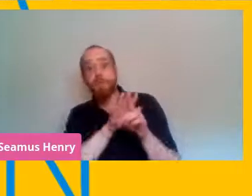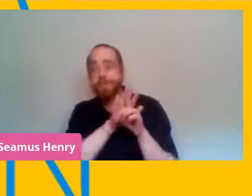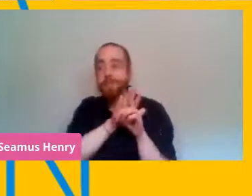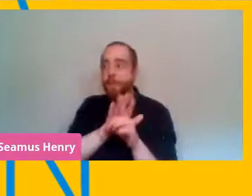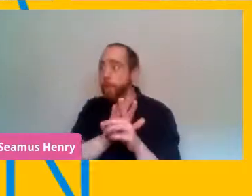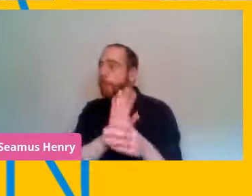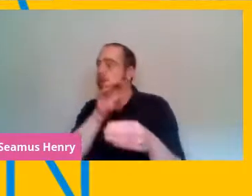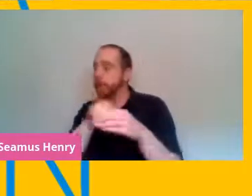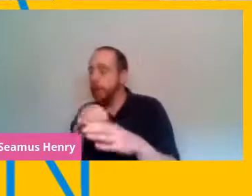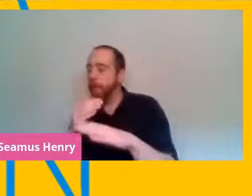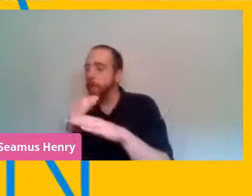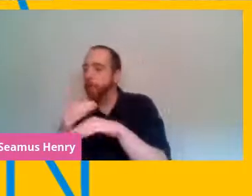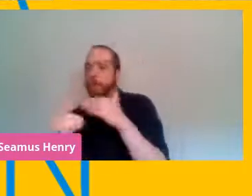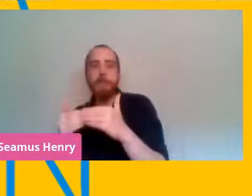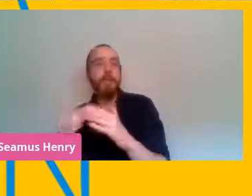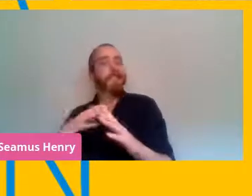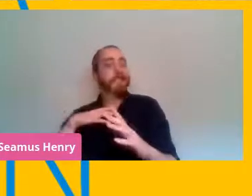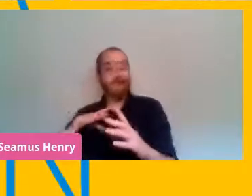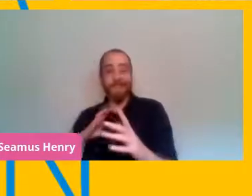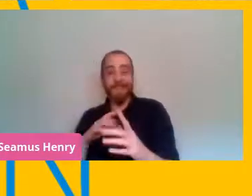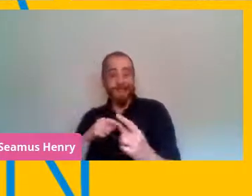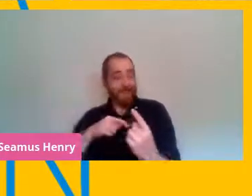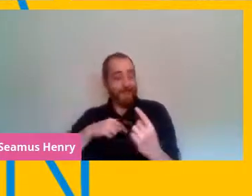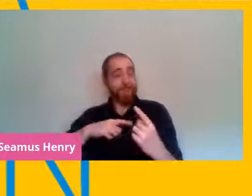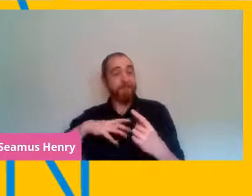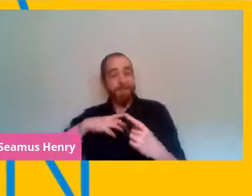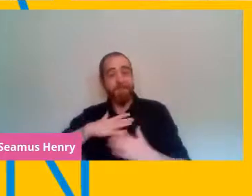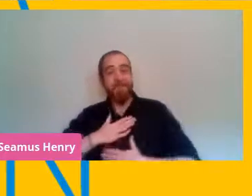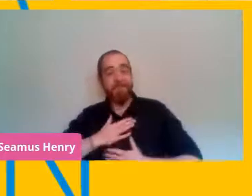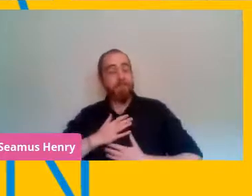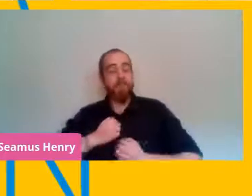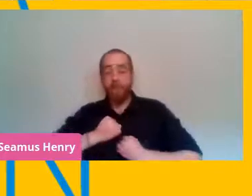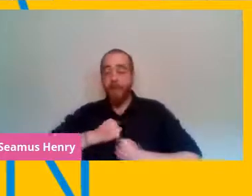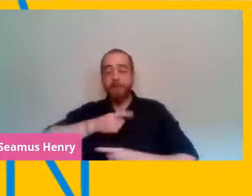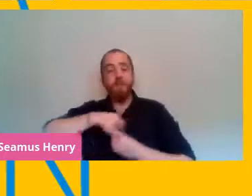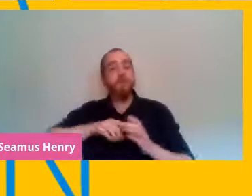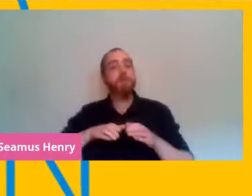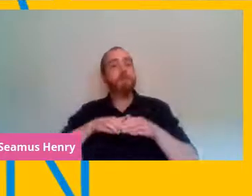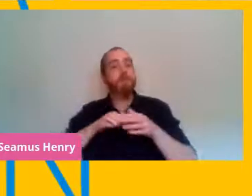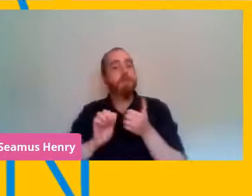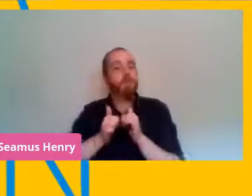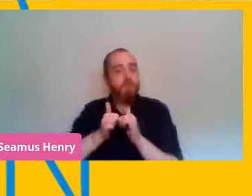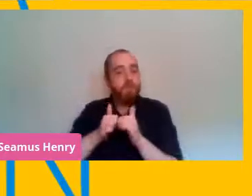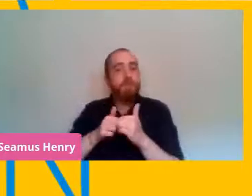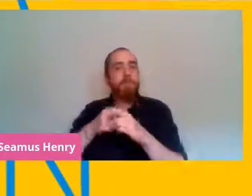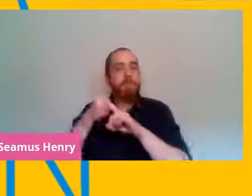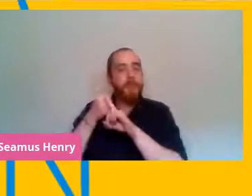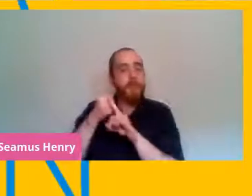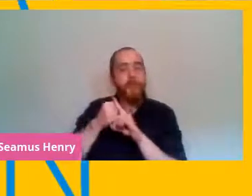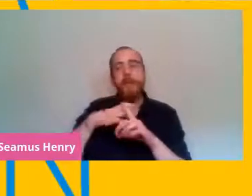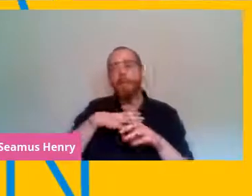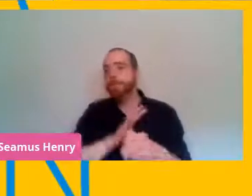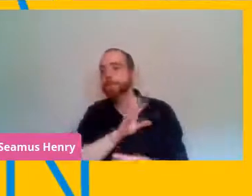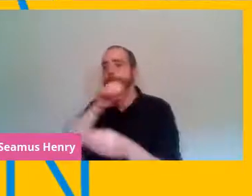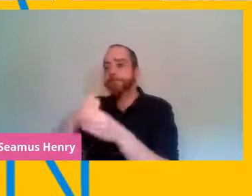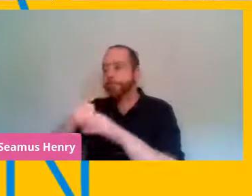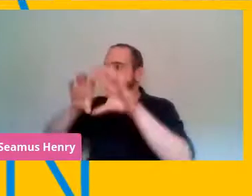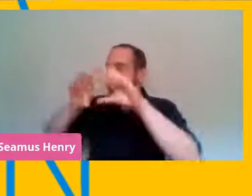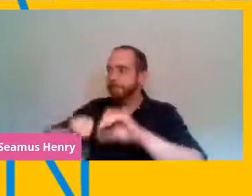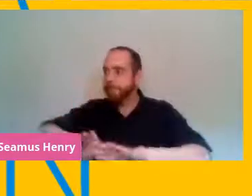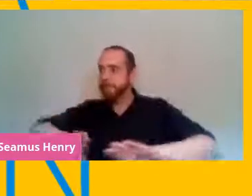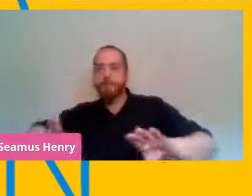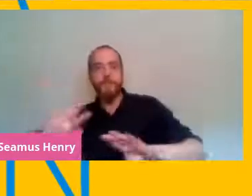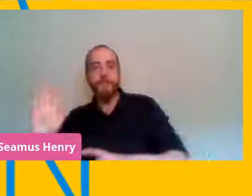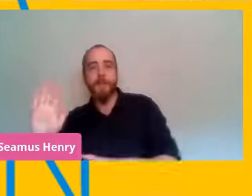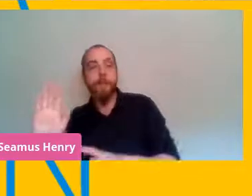this free labor in the ways in which it is a slow attack on our terms and conditions, right? We're hired on certain contracts, then we're let go,